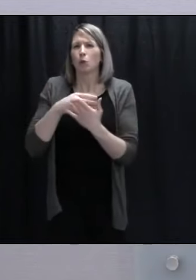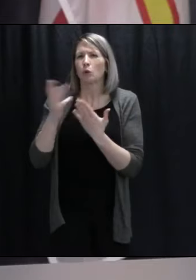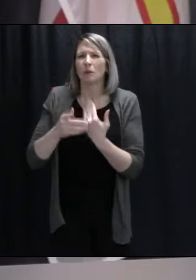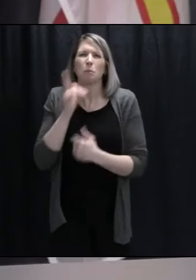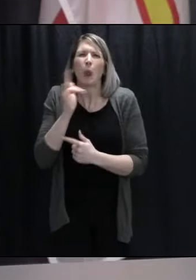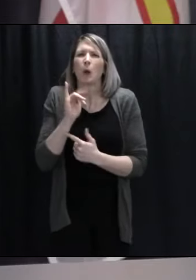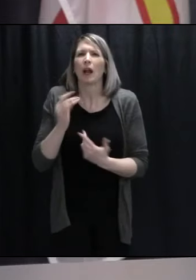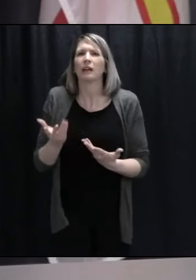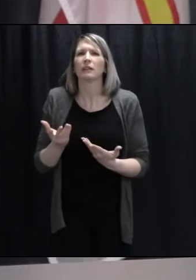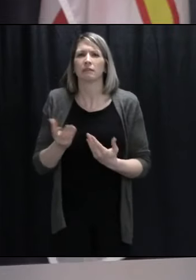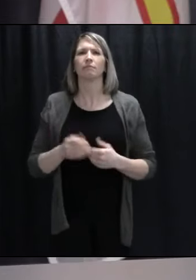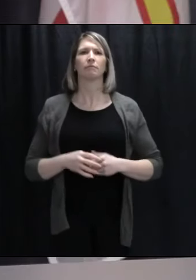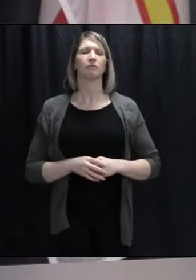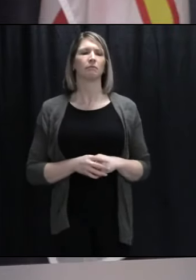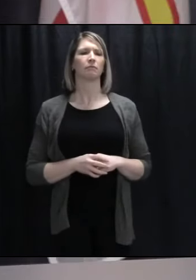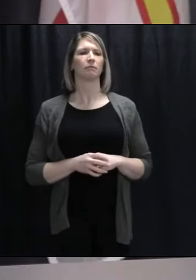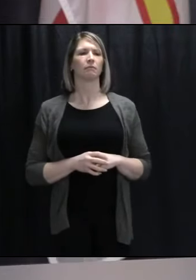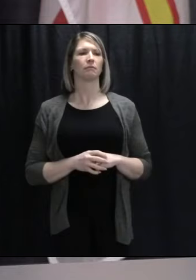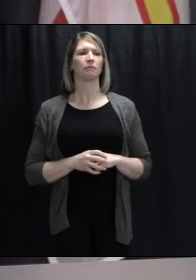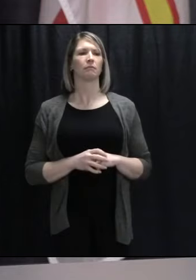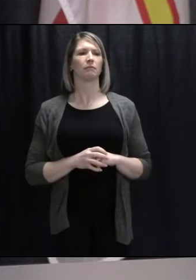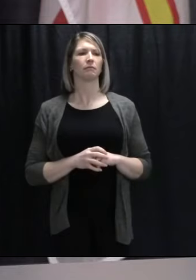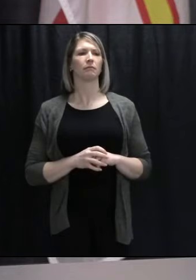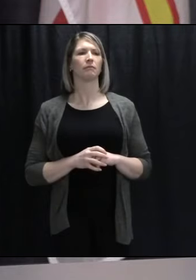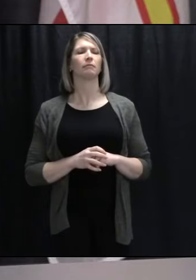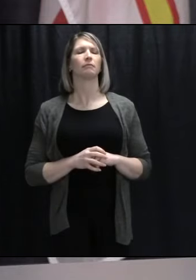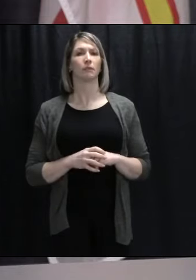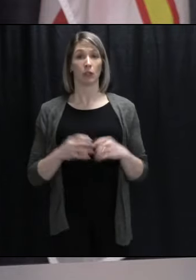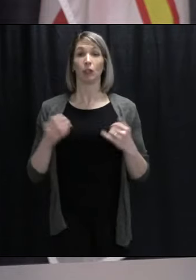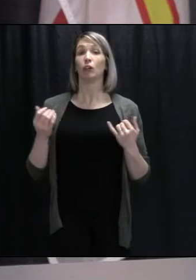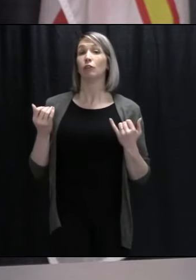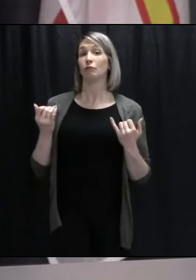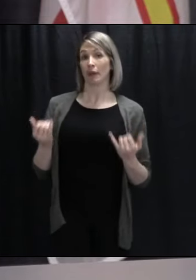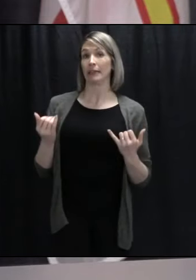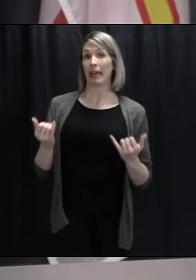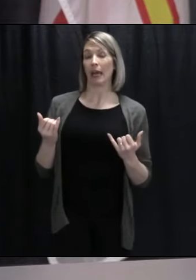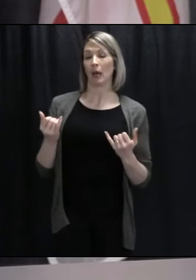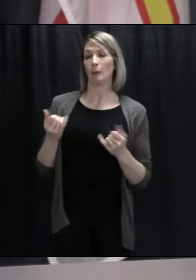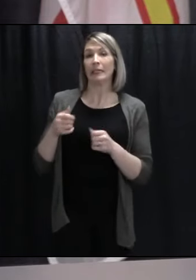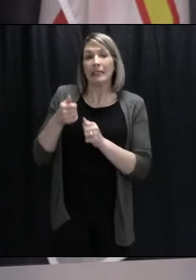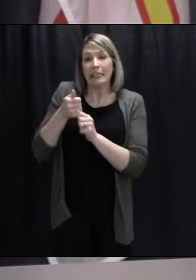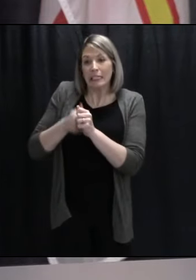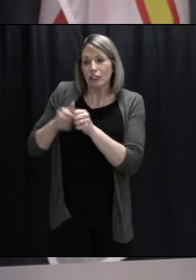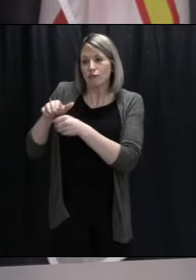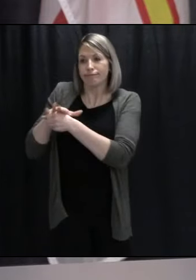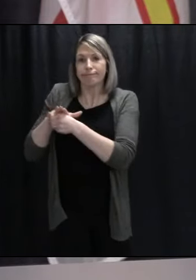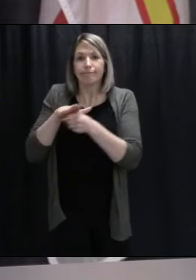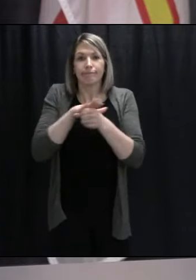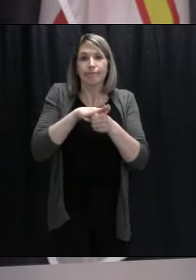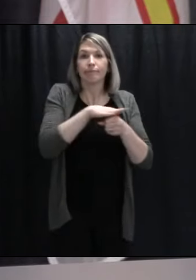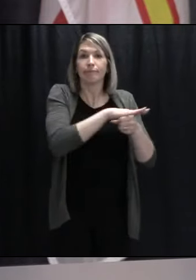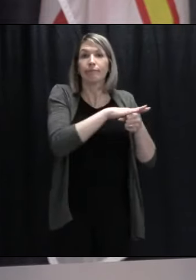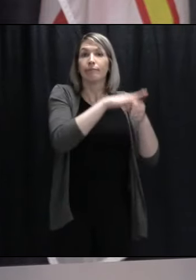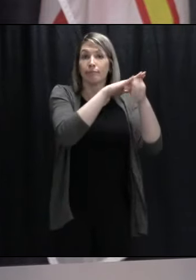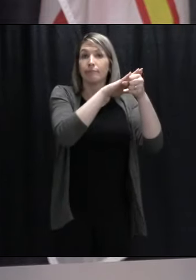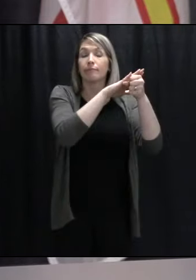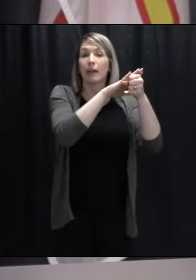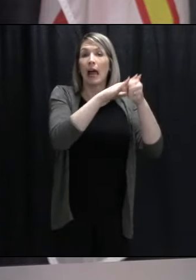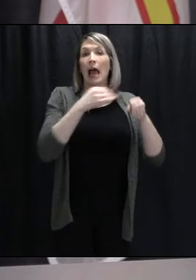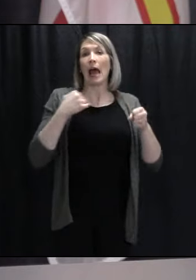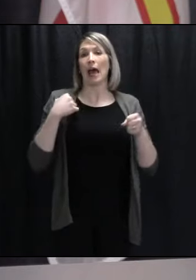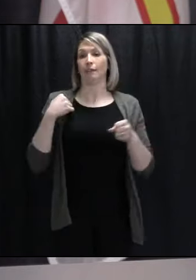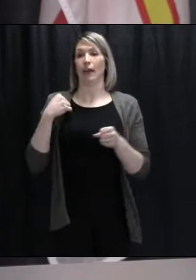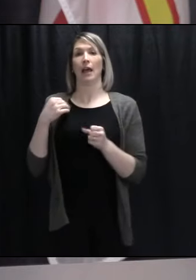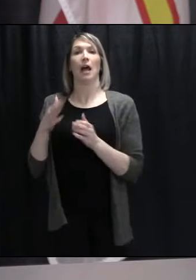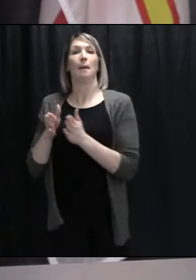So right now in the regional health authorities, there are communicable disease control nurses as well as